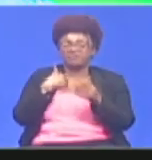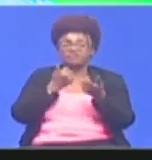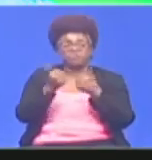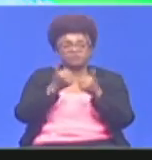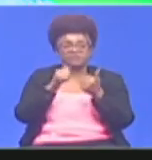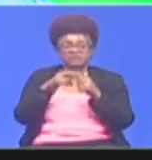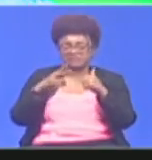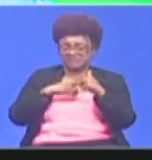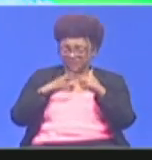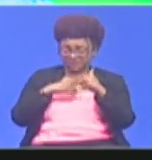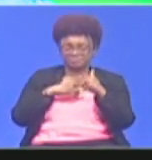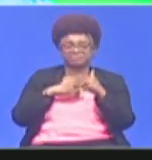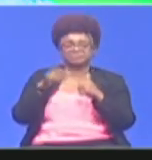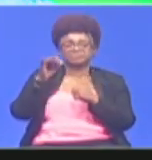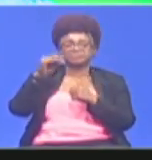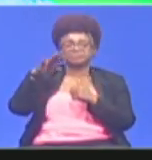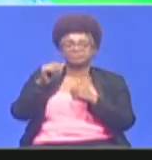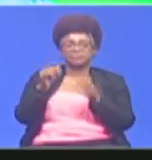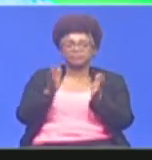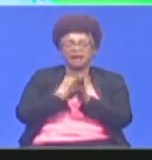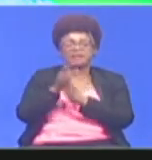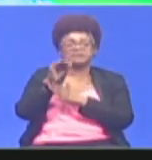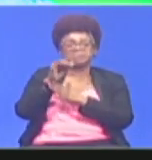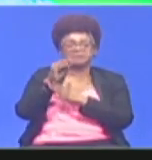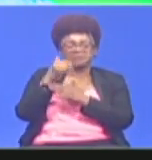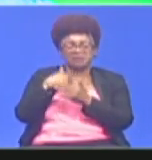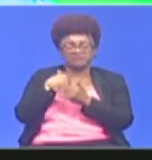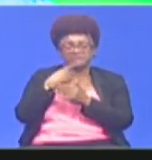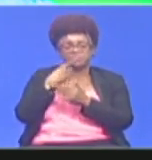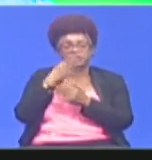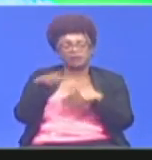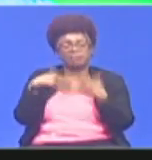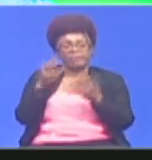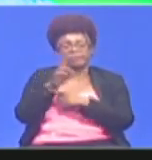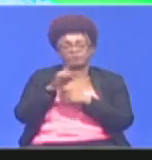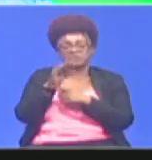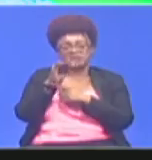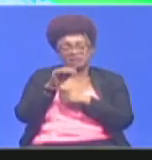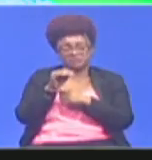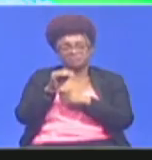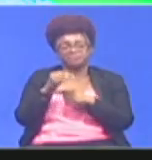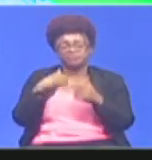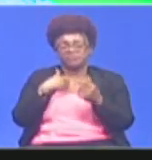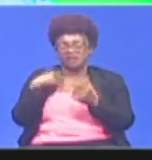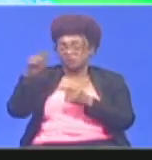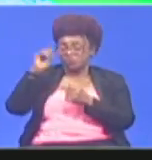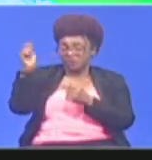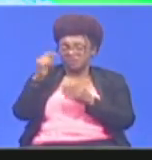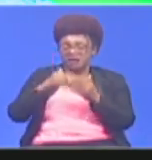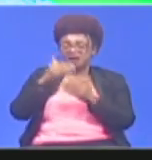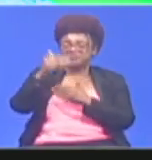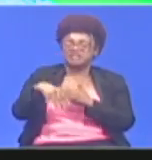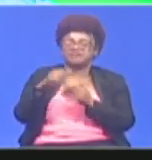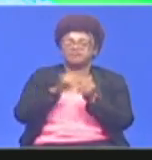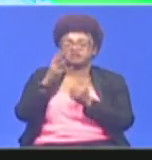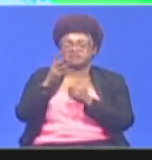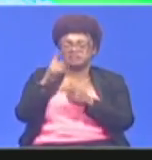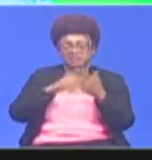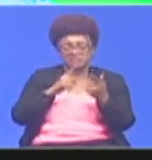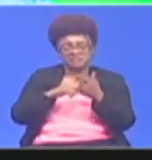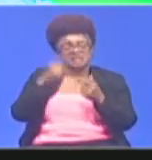Sevens rugby legend Waisale Serevi has spoken of his delight at returning to Kenya after 14 years. Serevi remembered a